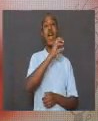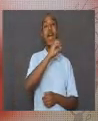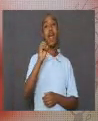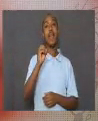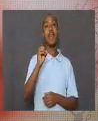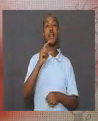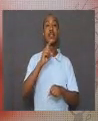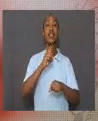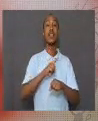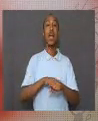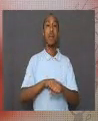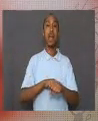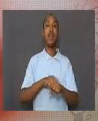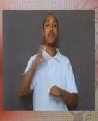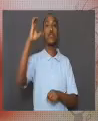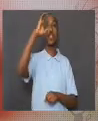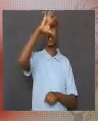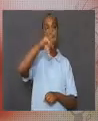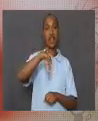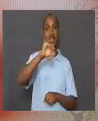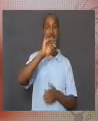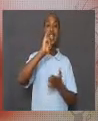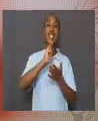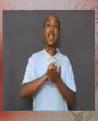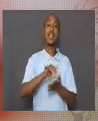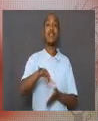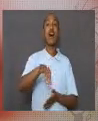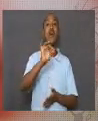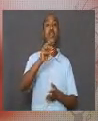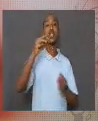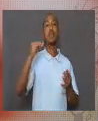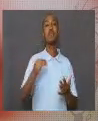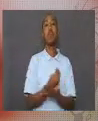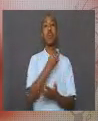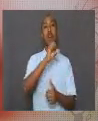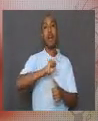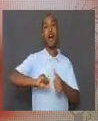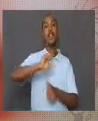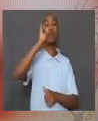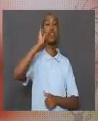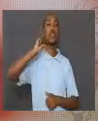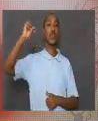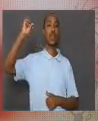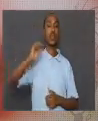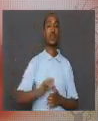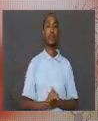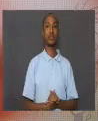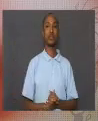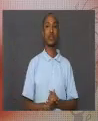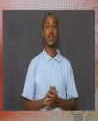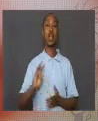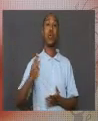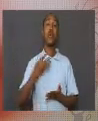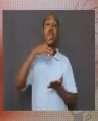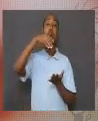the timeline of discoveries that founded the modern atomic theory.